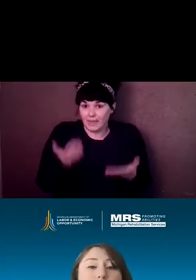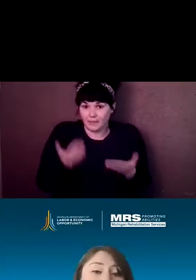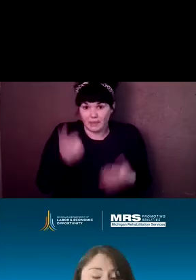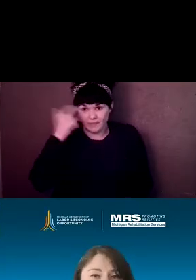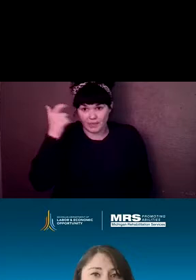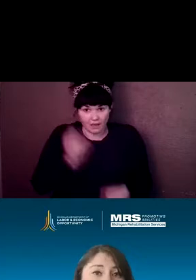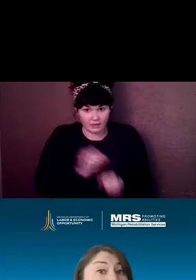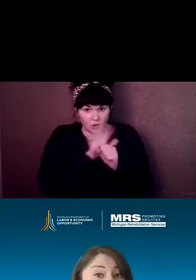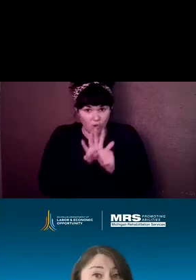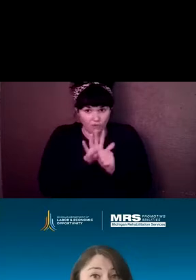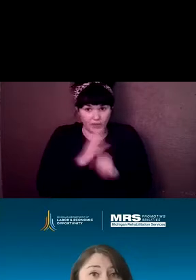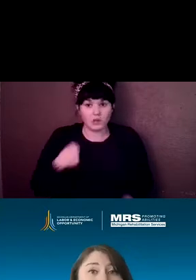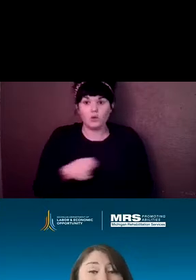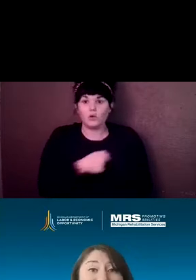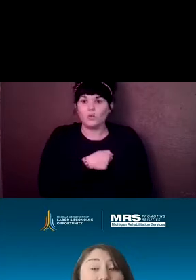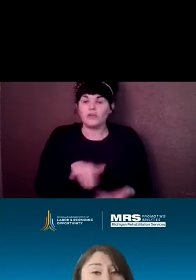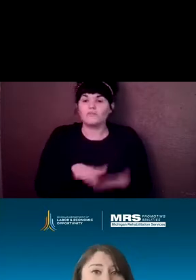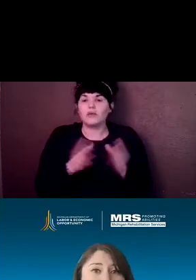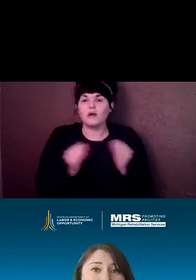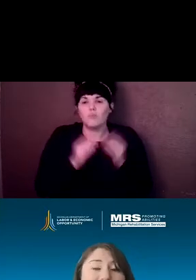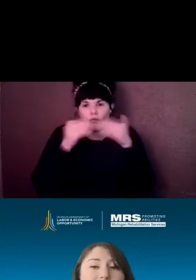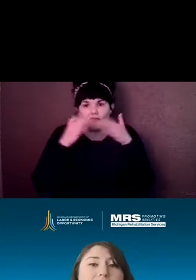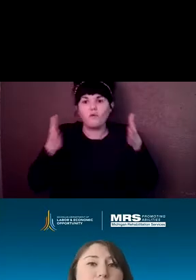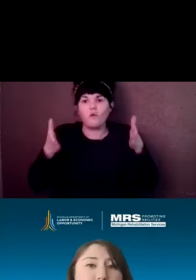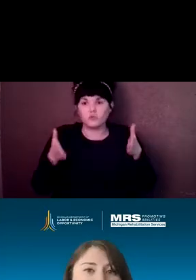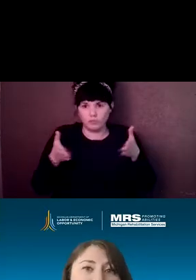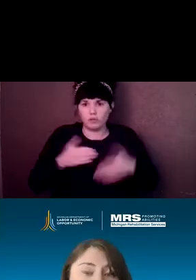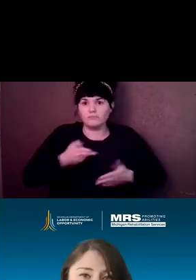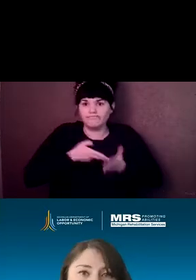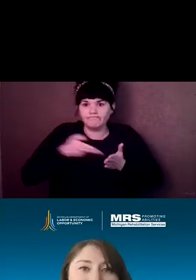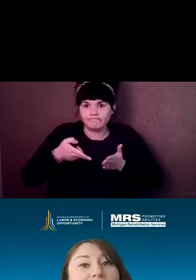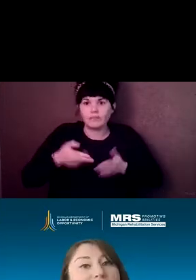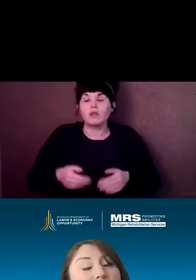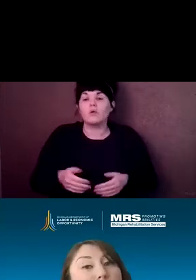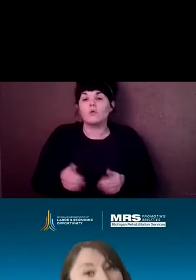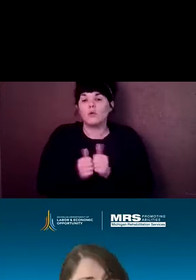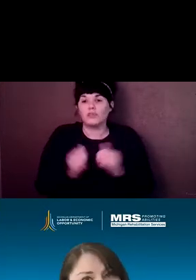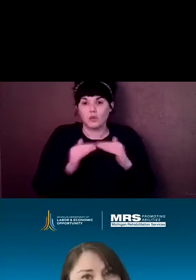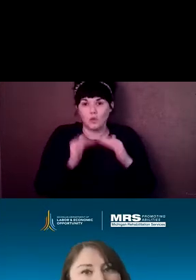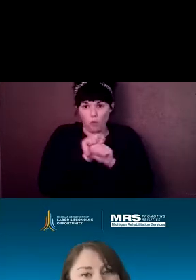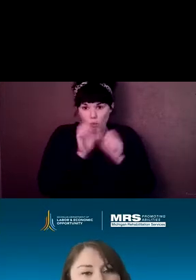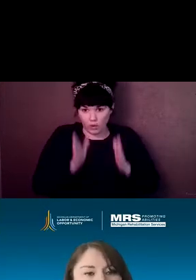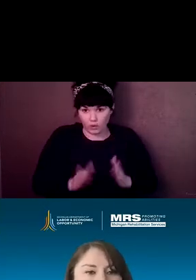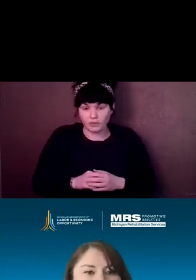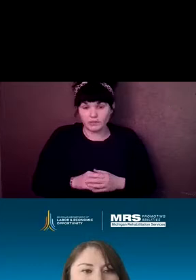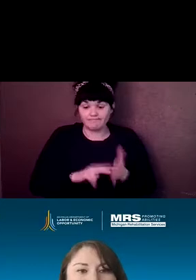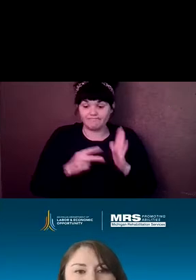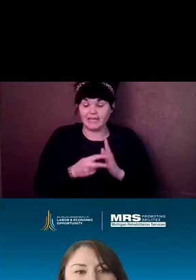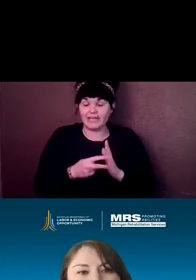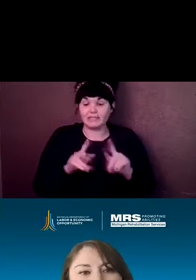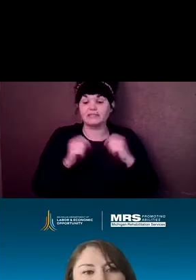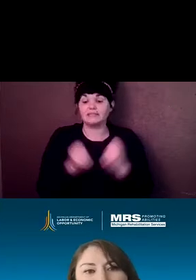more vulnerable with our coworkers, and that ultimately has led to stronger teams that produce better